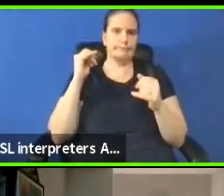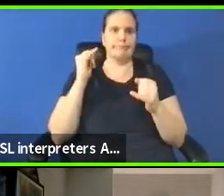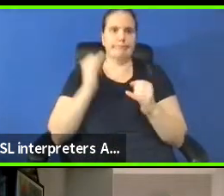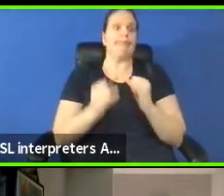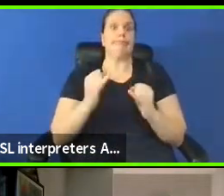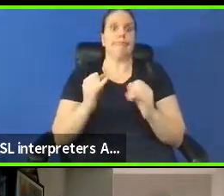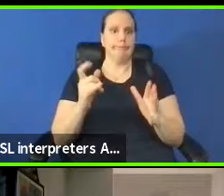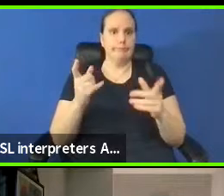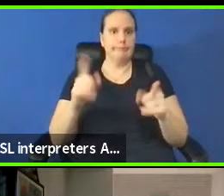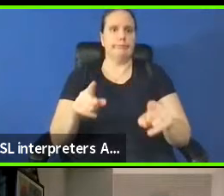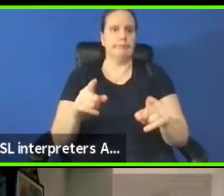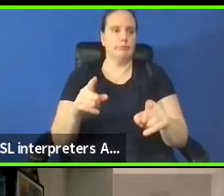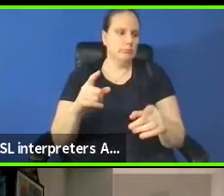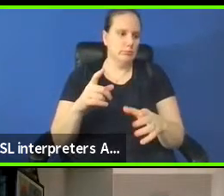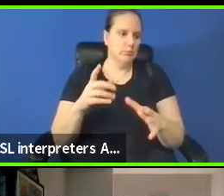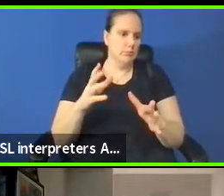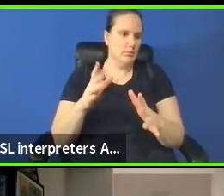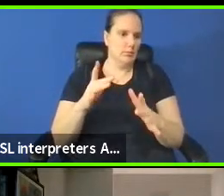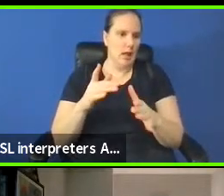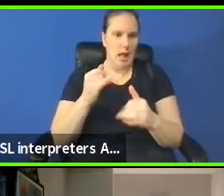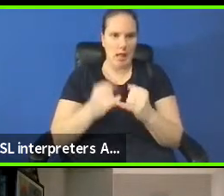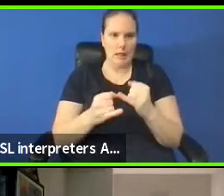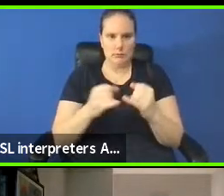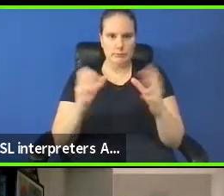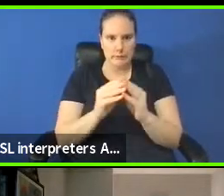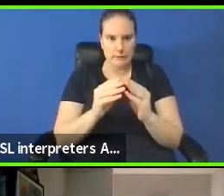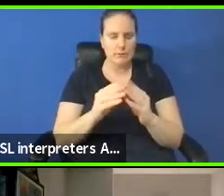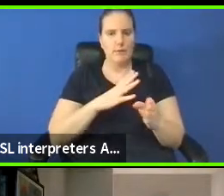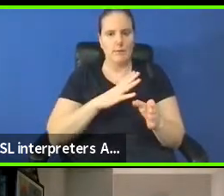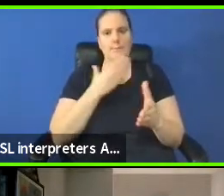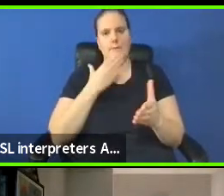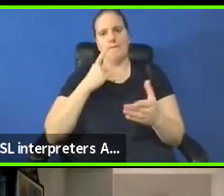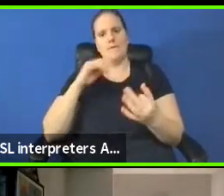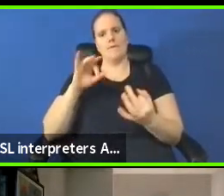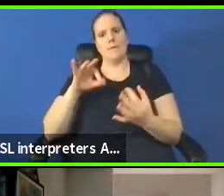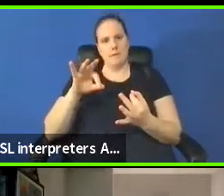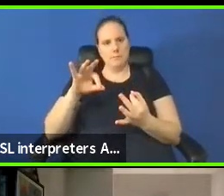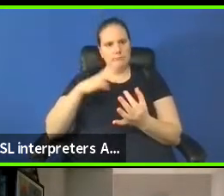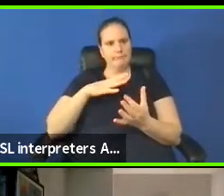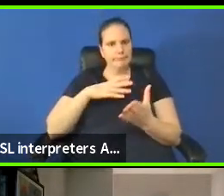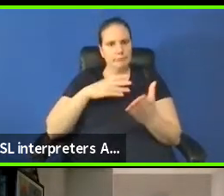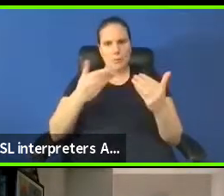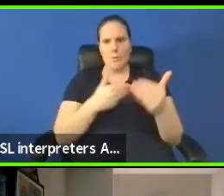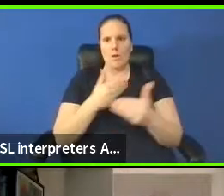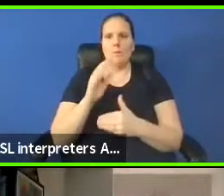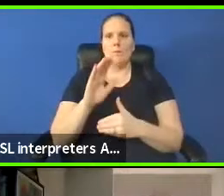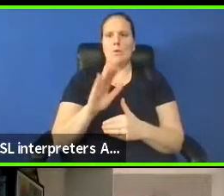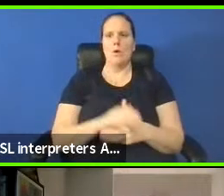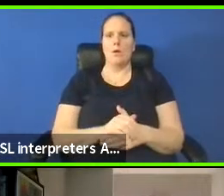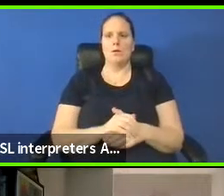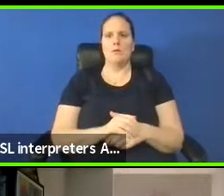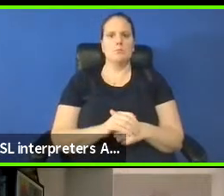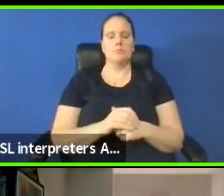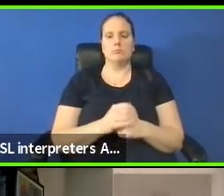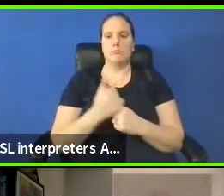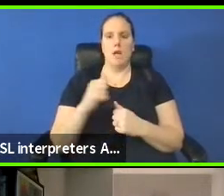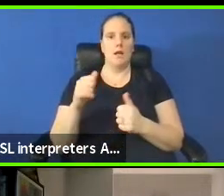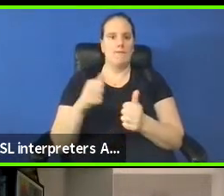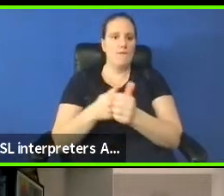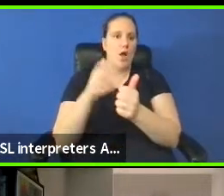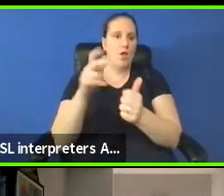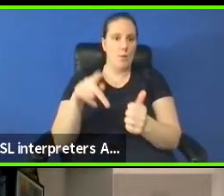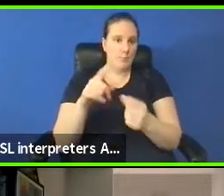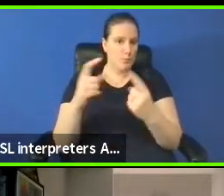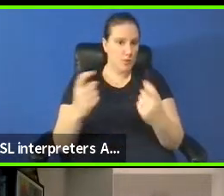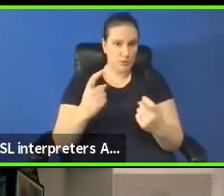you for giving your feedback, and we do welcome your any follow-up